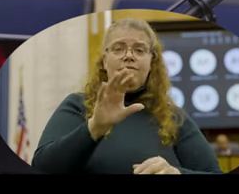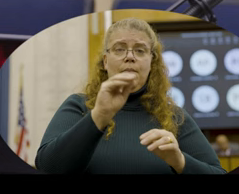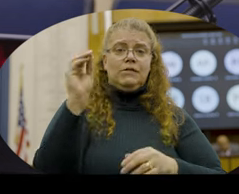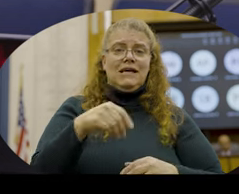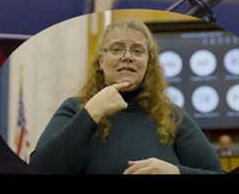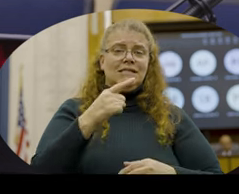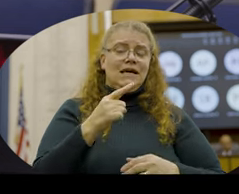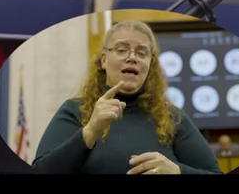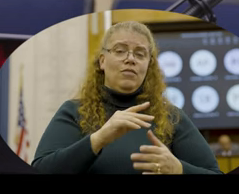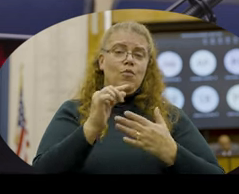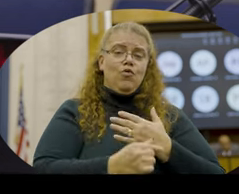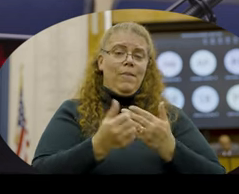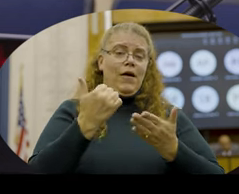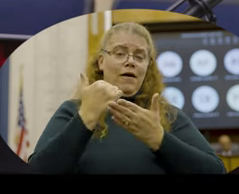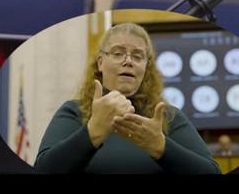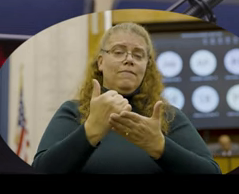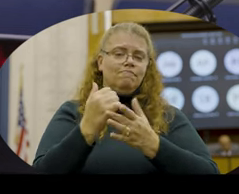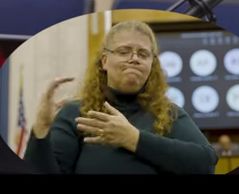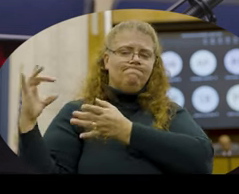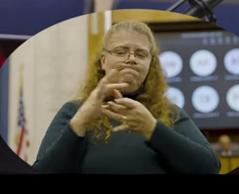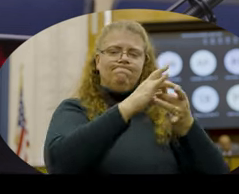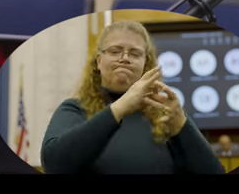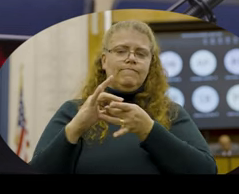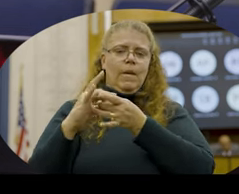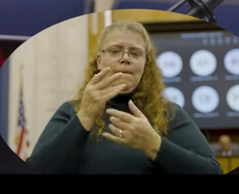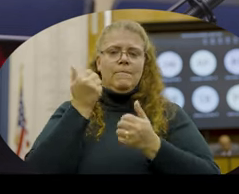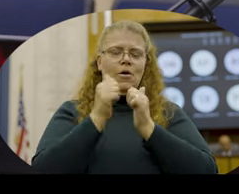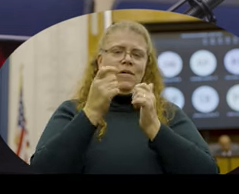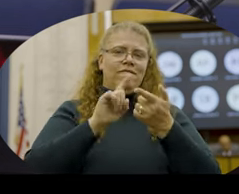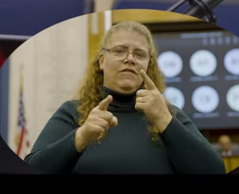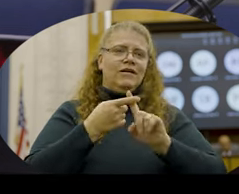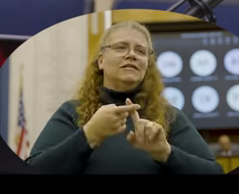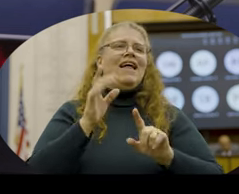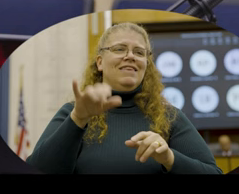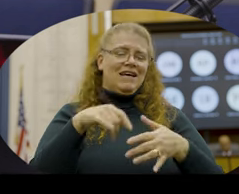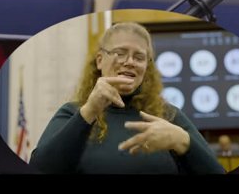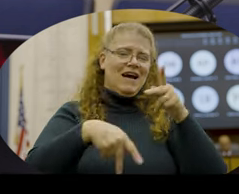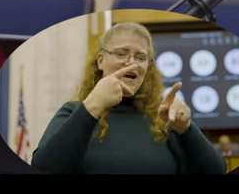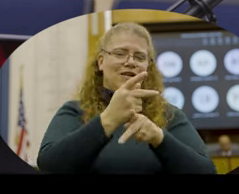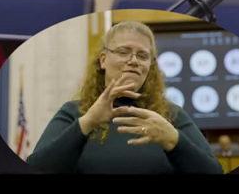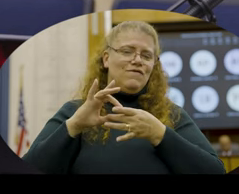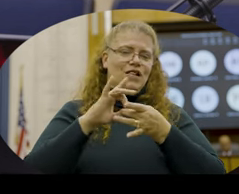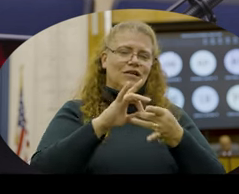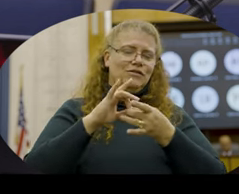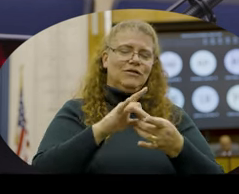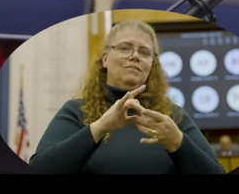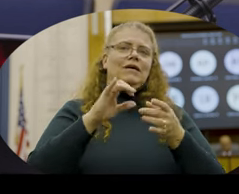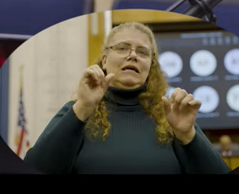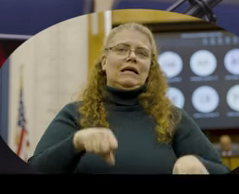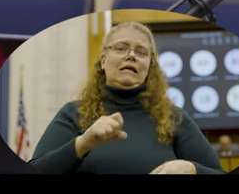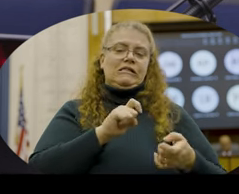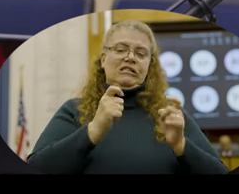areas, including Southside, Powhatan, and Randolph. We are also